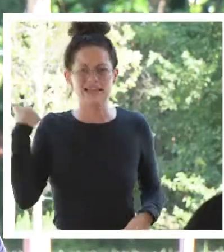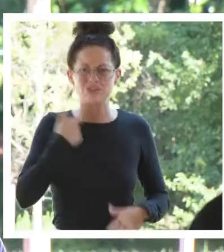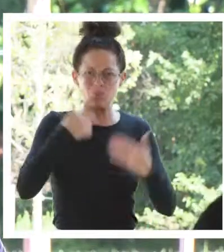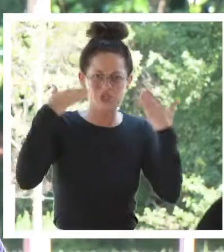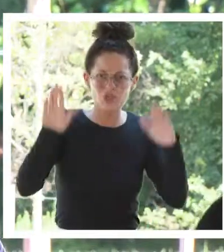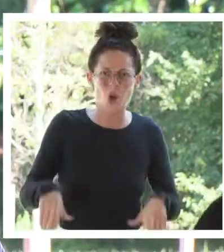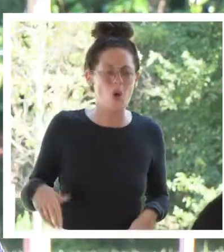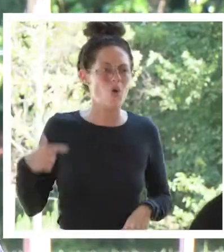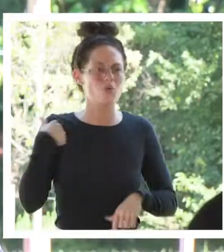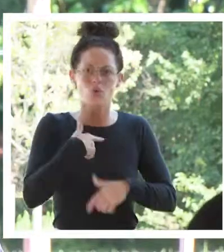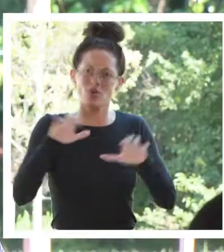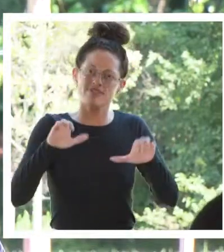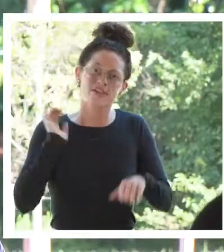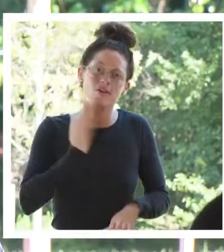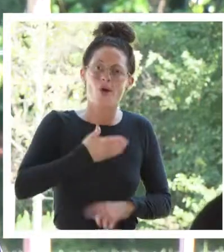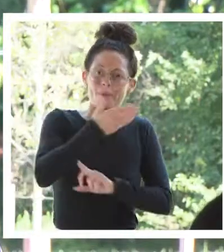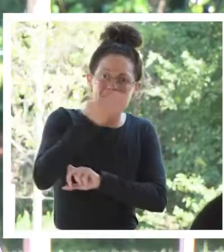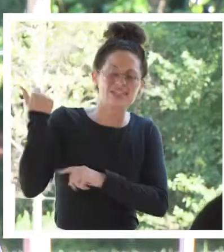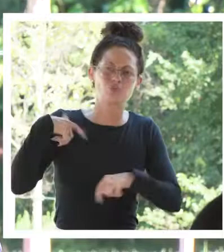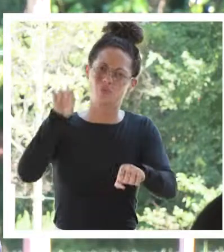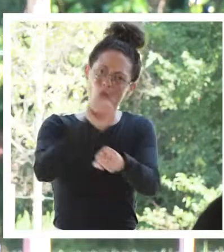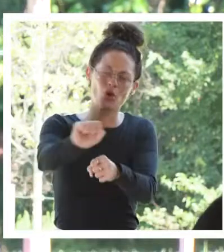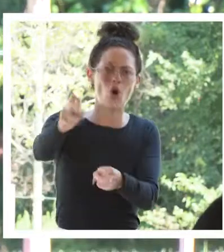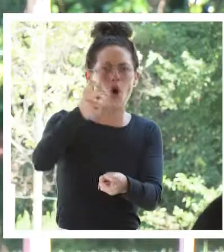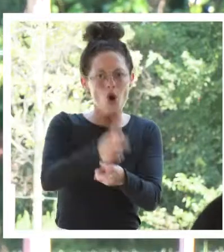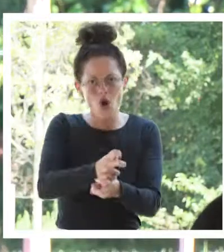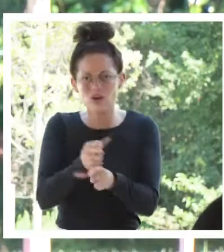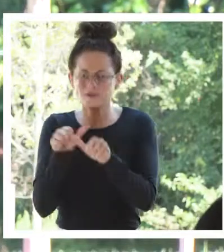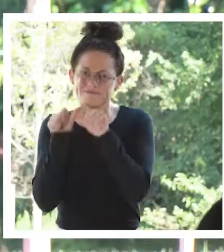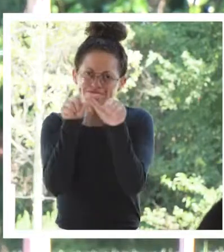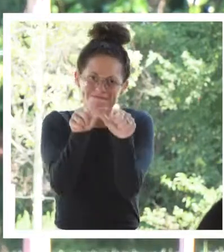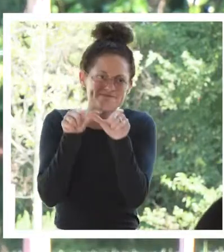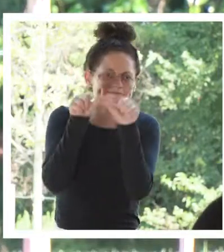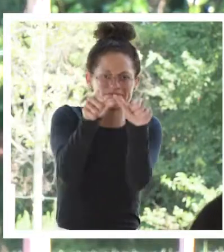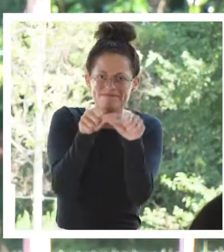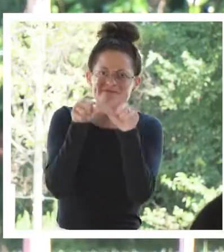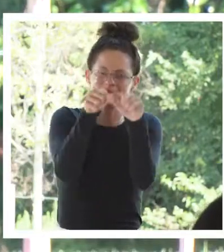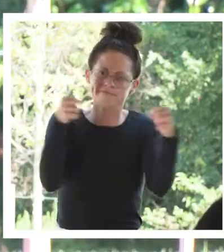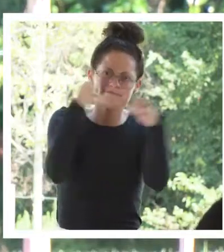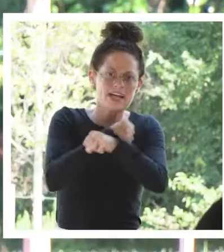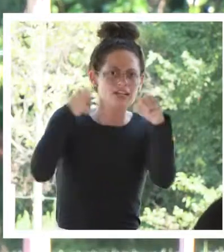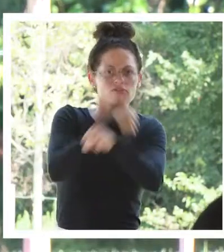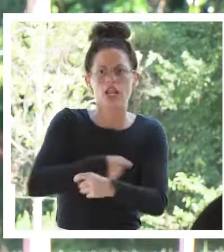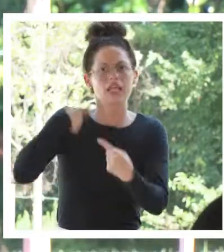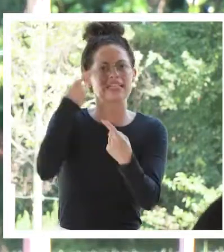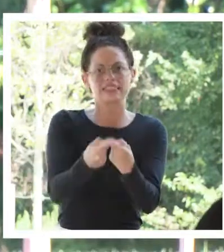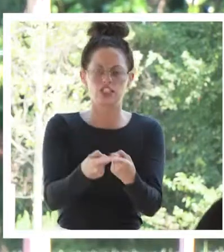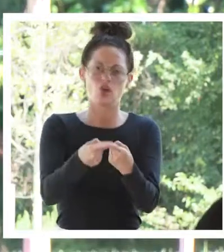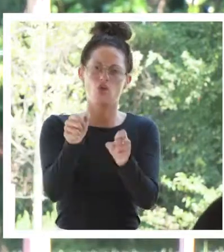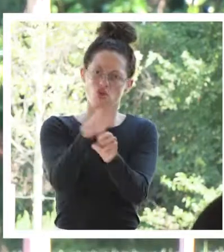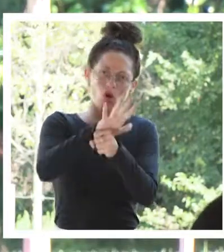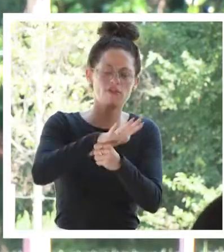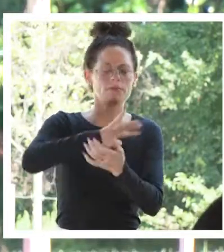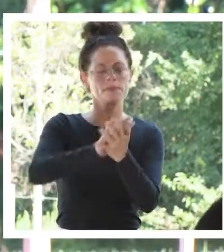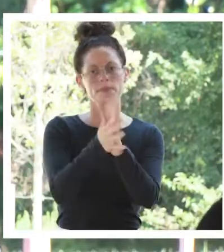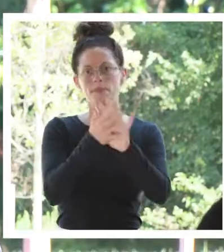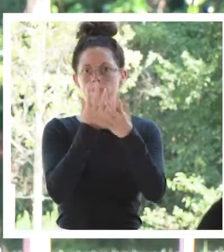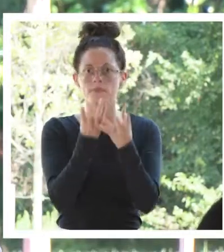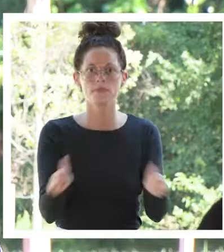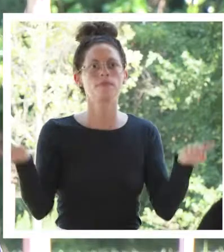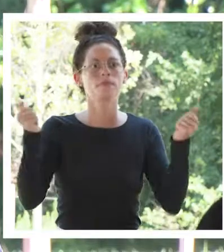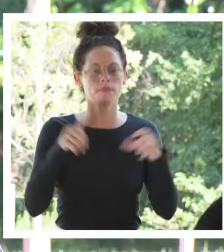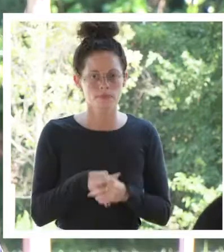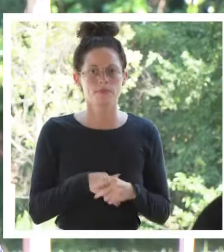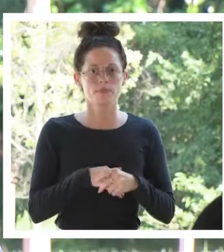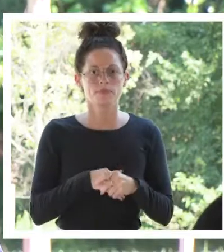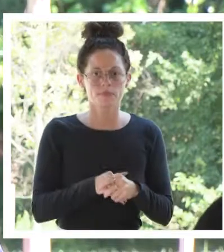very best we can. And we mean to keep on doing so until the end. On behalf of Dr. Barbara Brookmeyer, our County Health